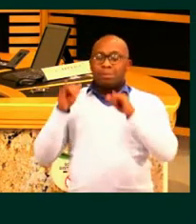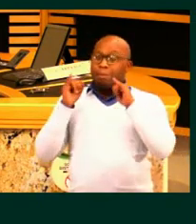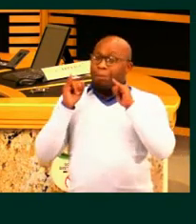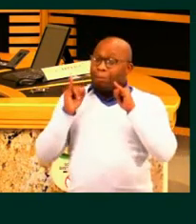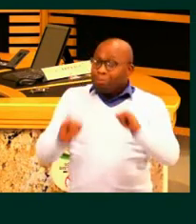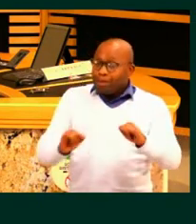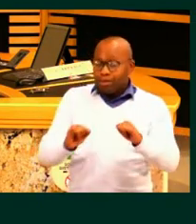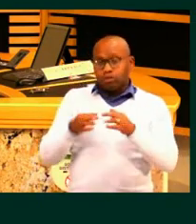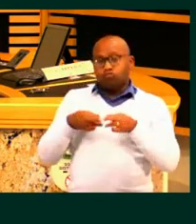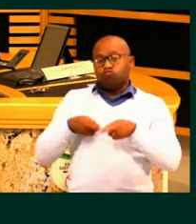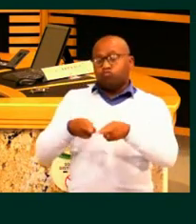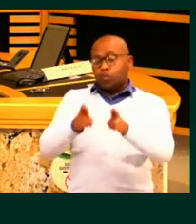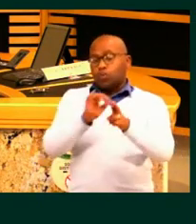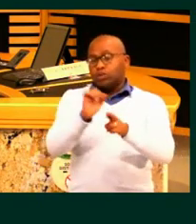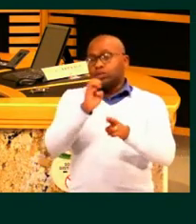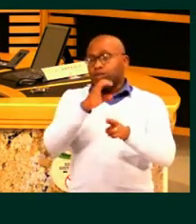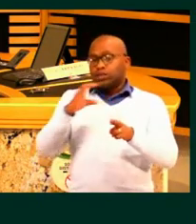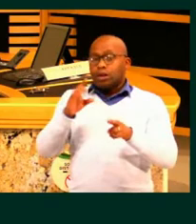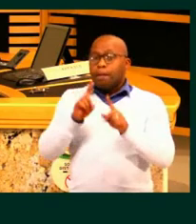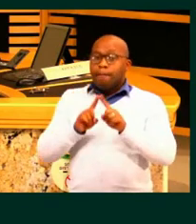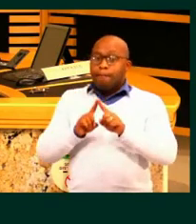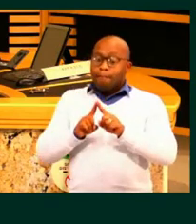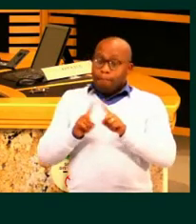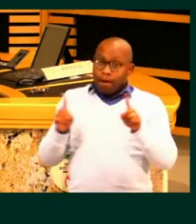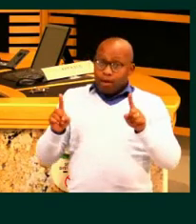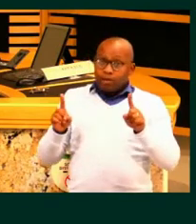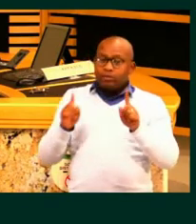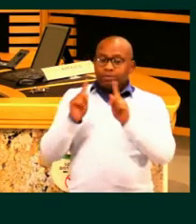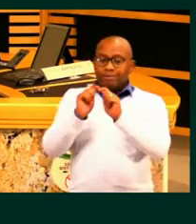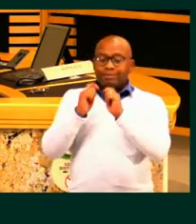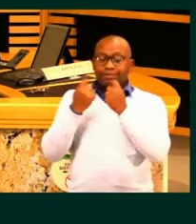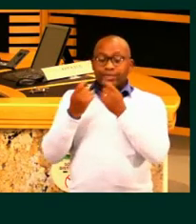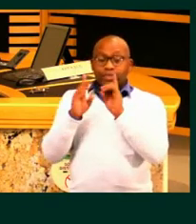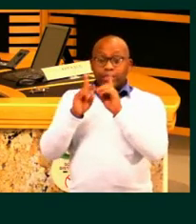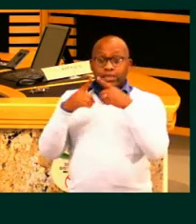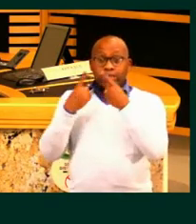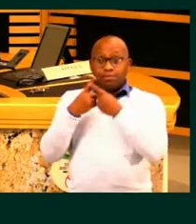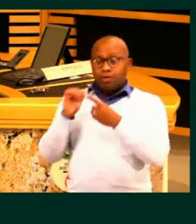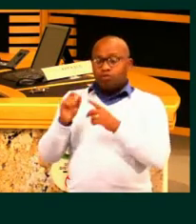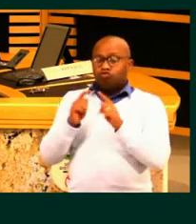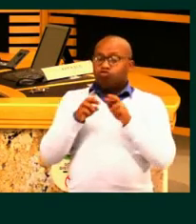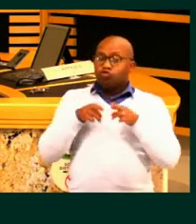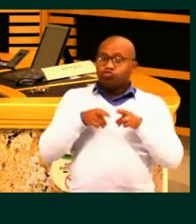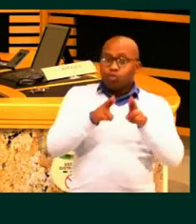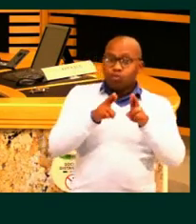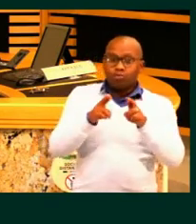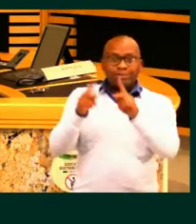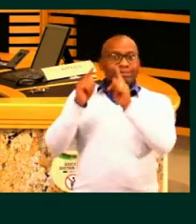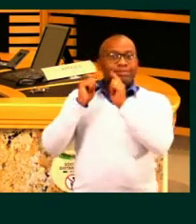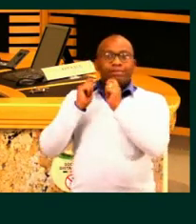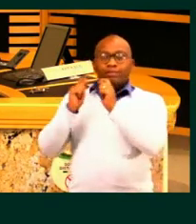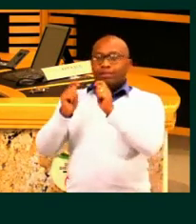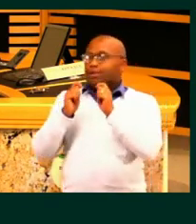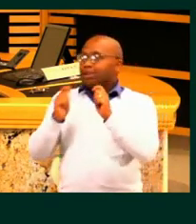deteriorating unfortunately the Department of Roads and transport are unable to maintain and fix these